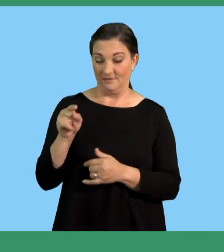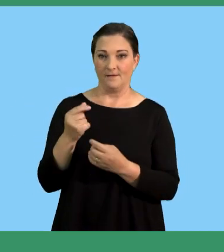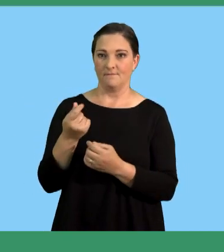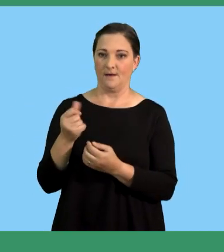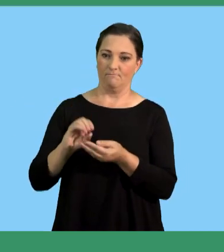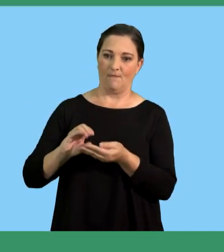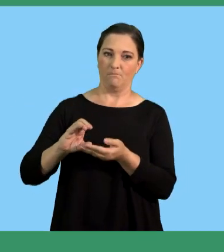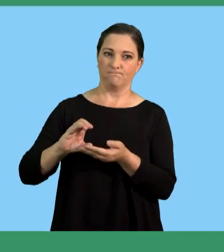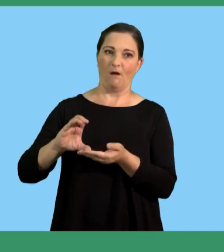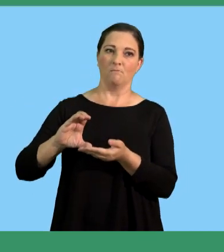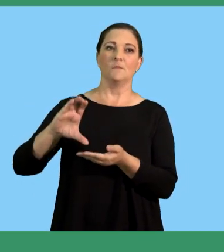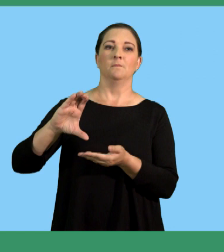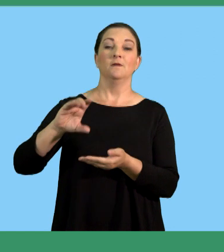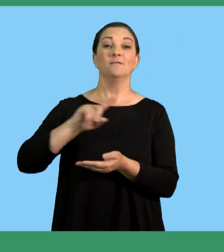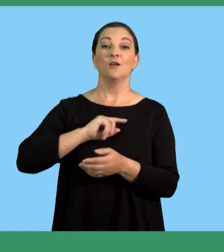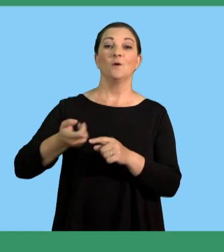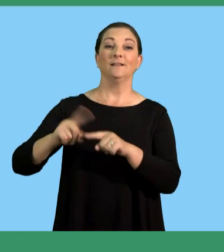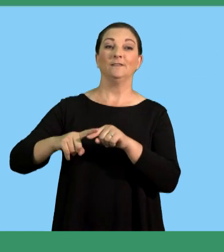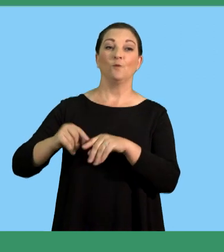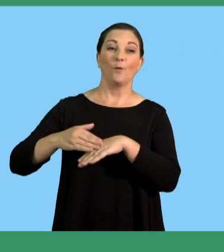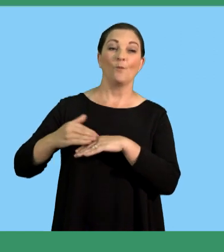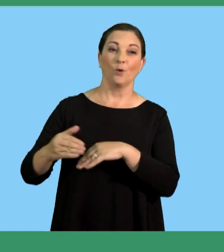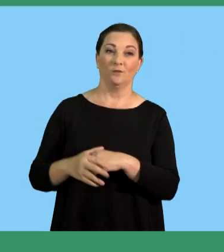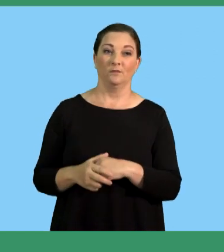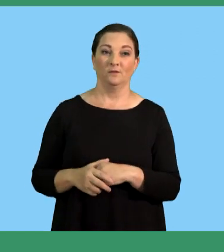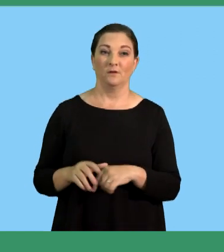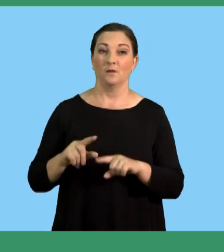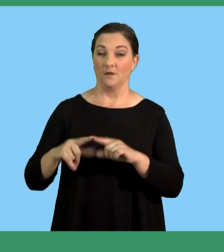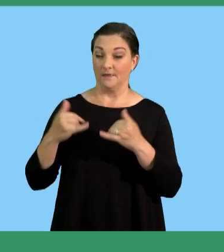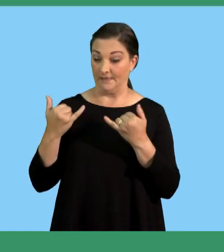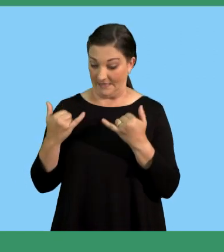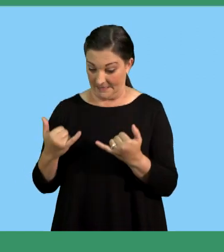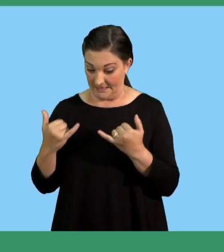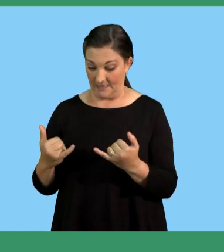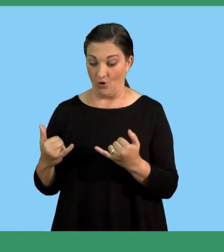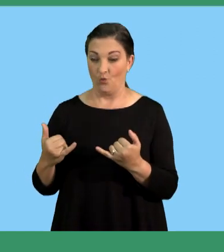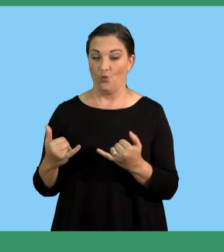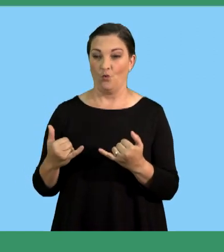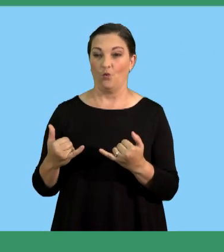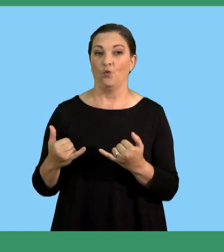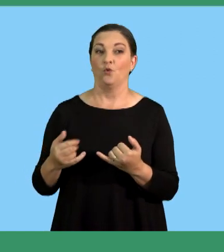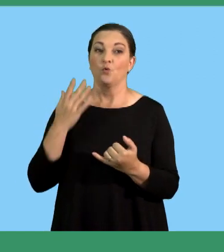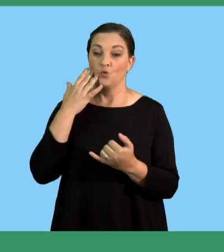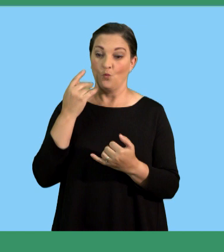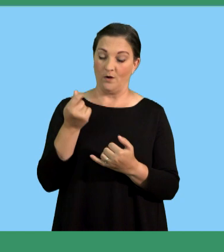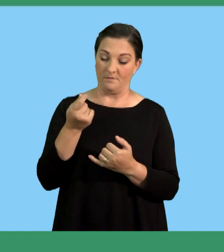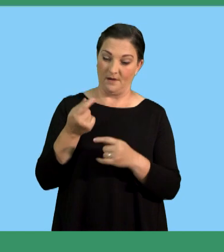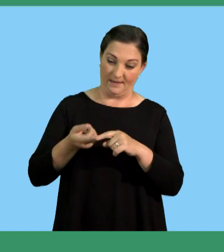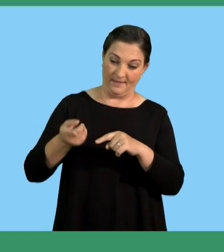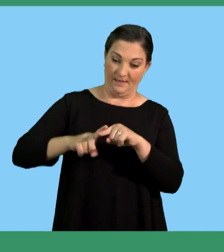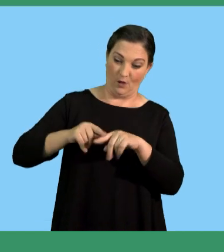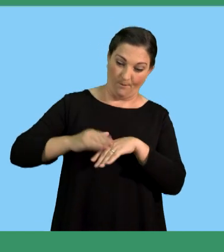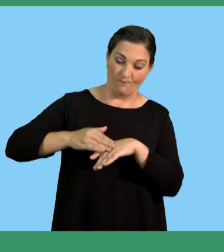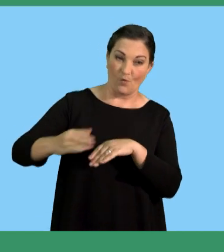of the interest. As I showed you, 20,000, 10% becomes 2,000, which will amount